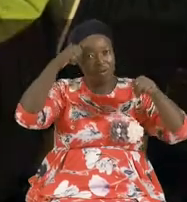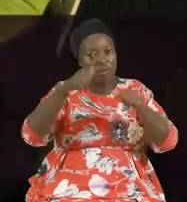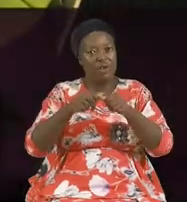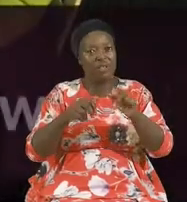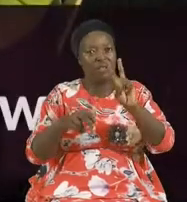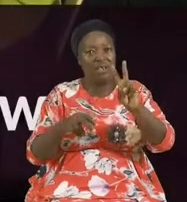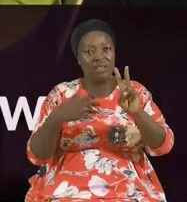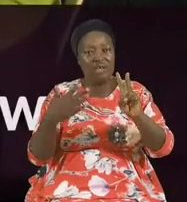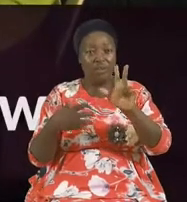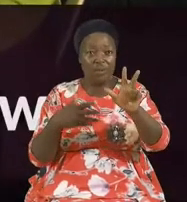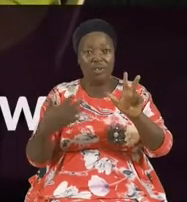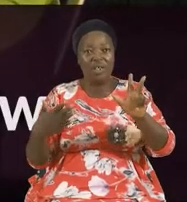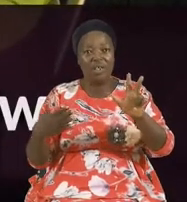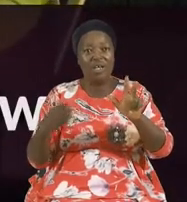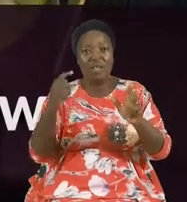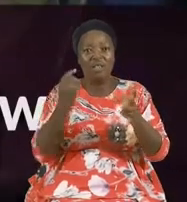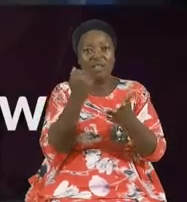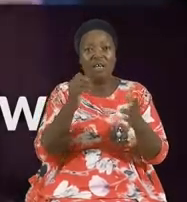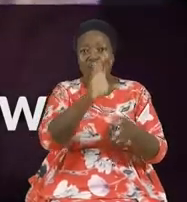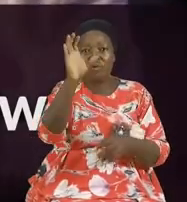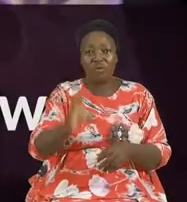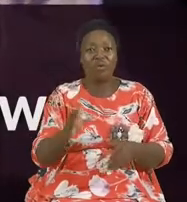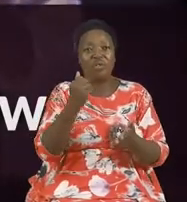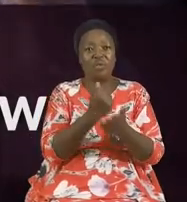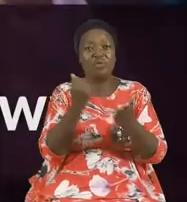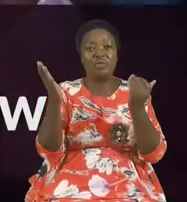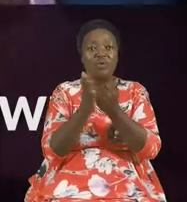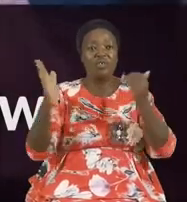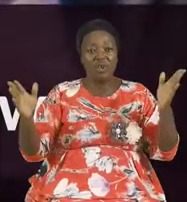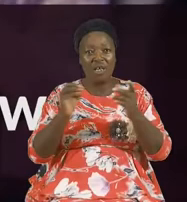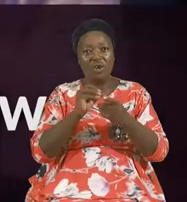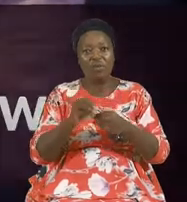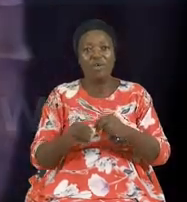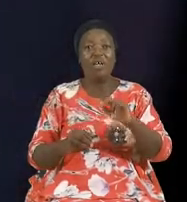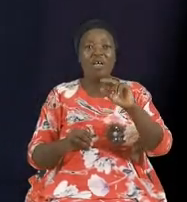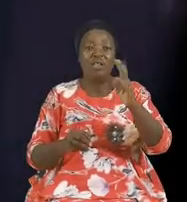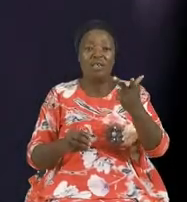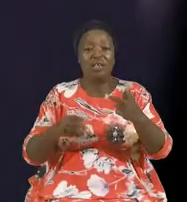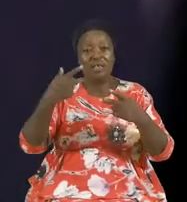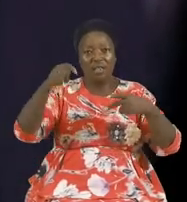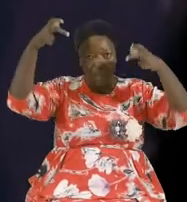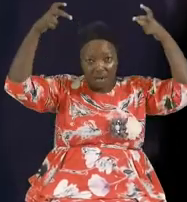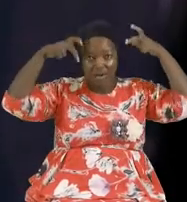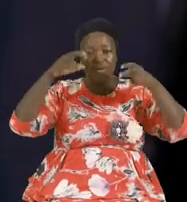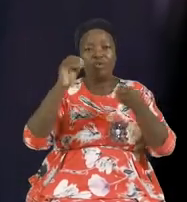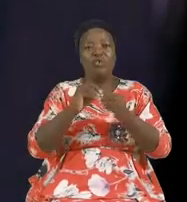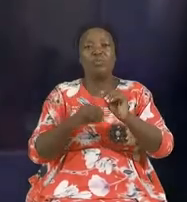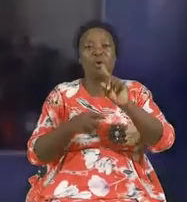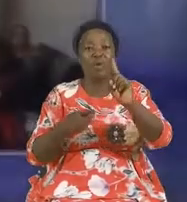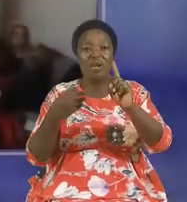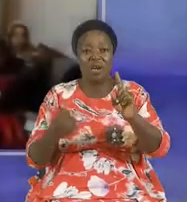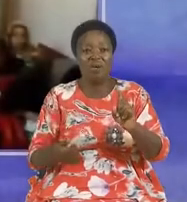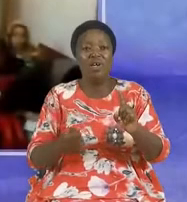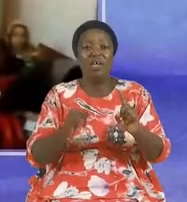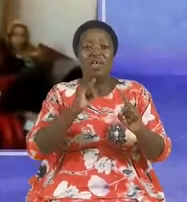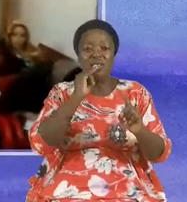rewards with the crown. Remember three things. Number one, the cross. Number two, crucifixion. And number three, the